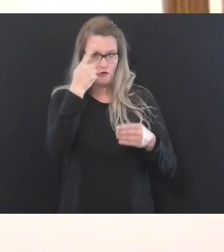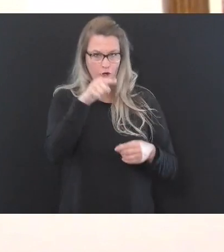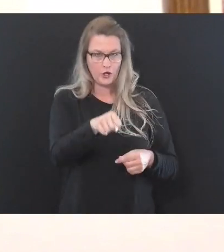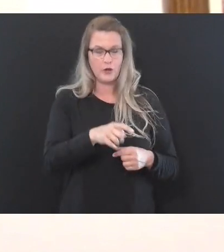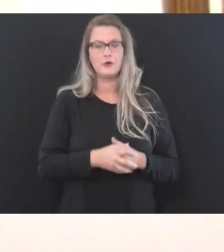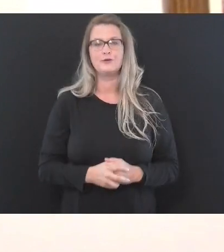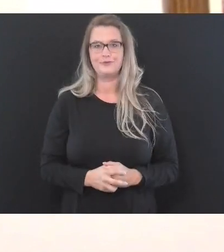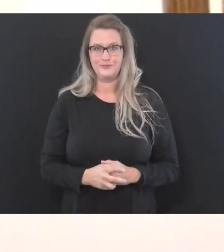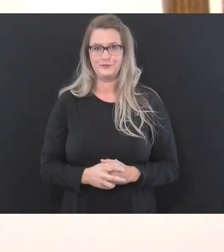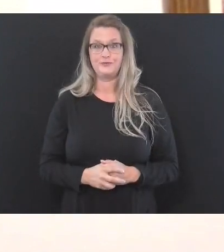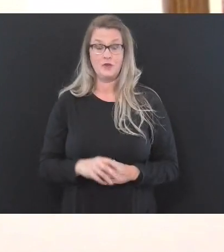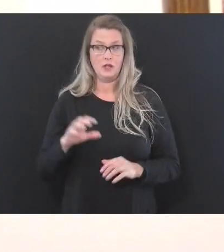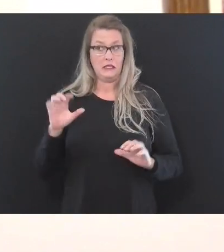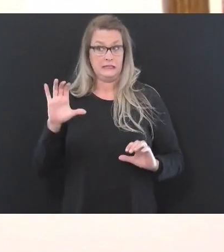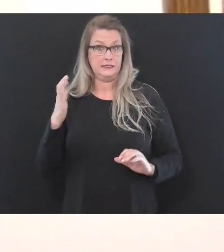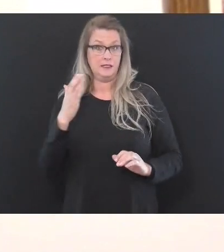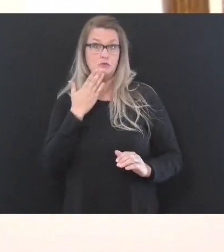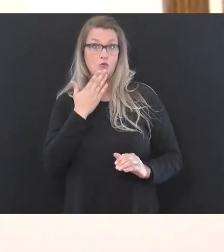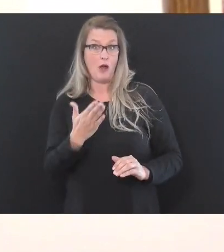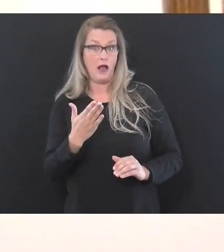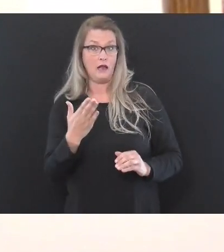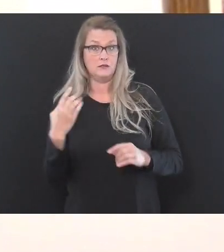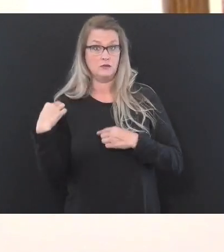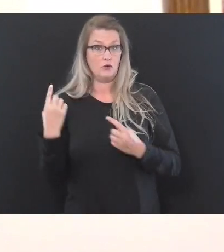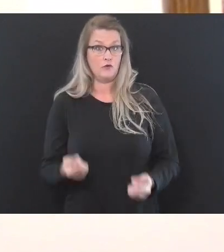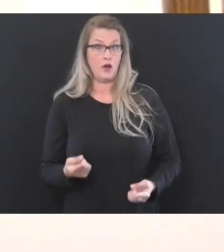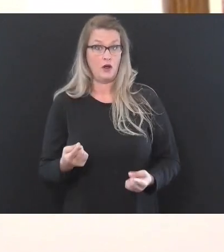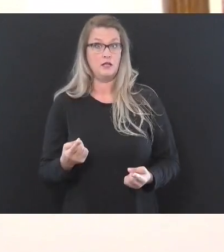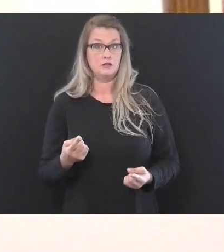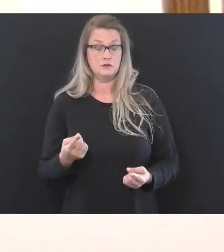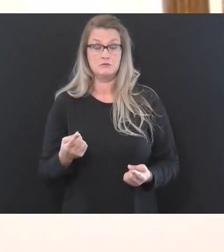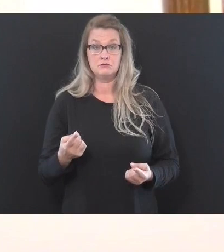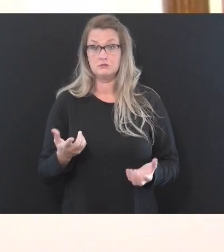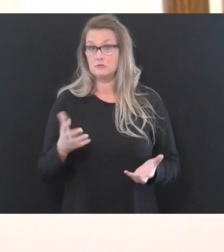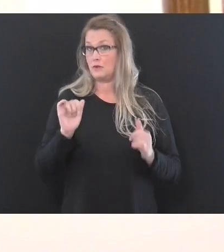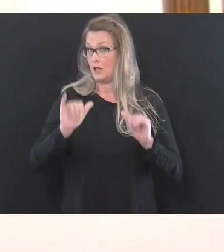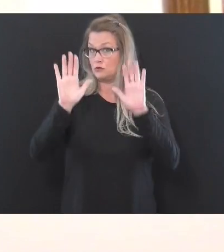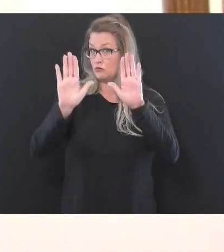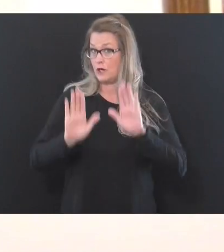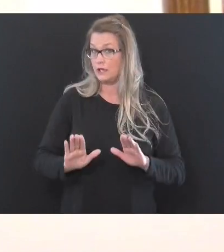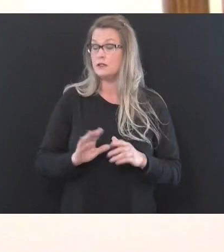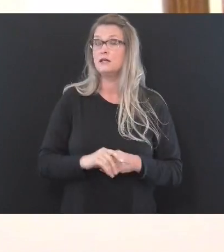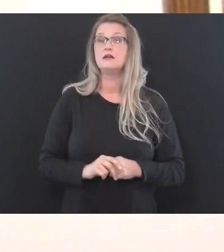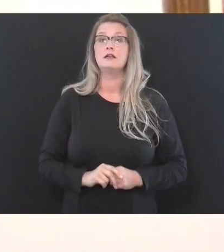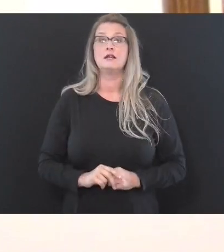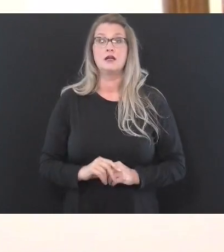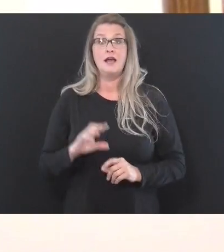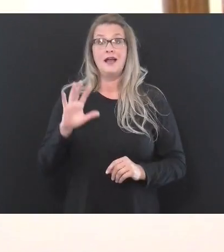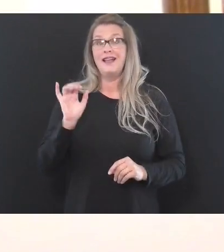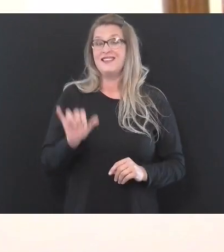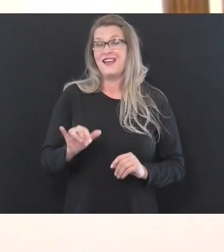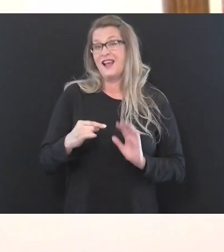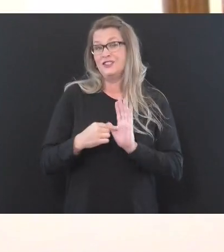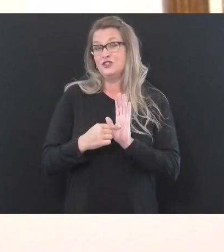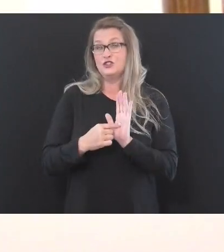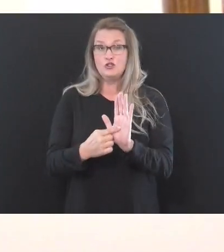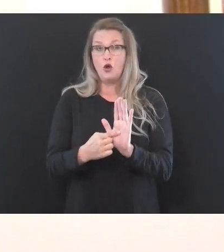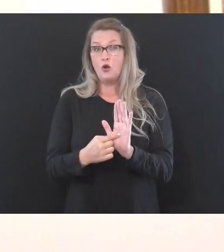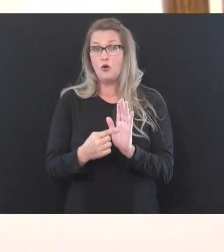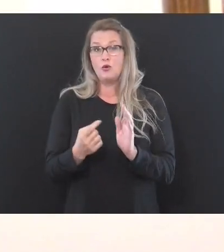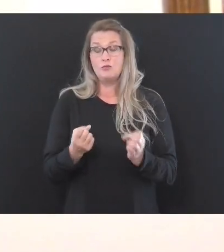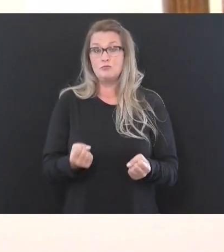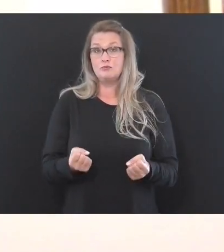the number of people per capita we're testing, which is great. And that's really to many